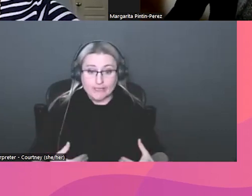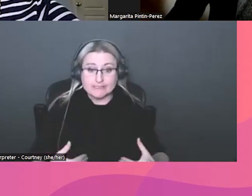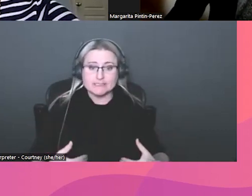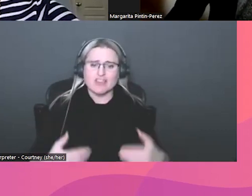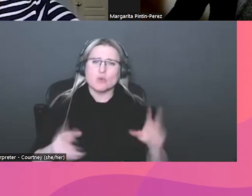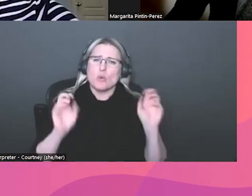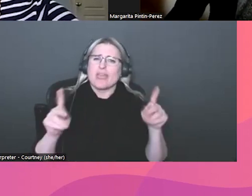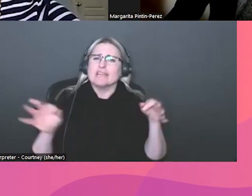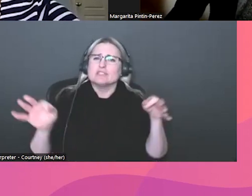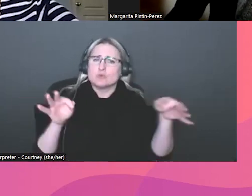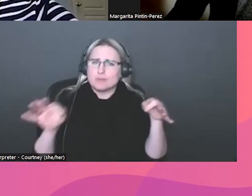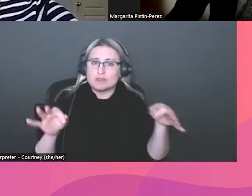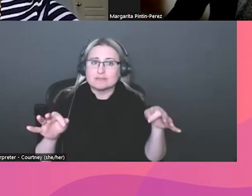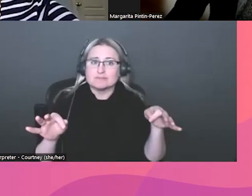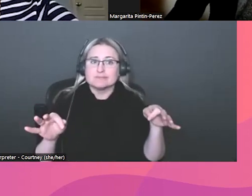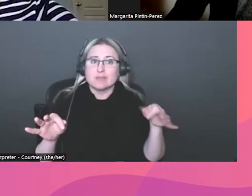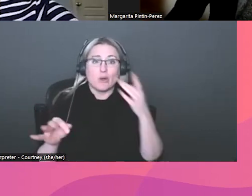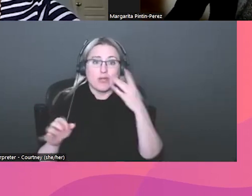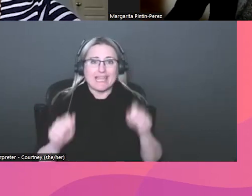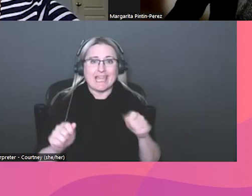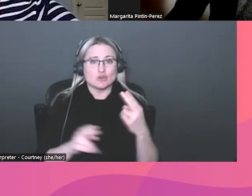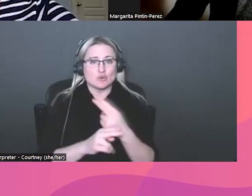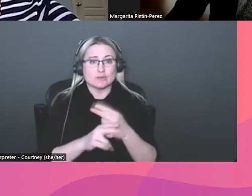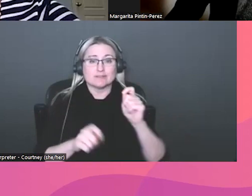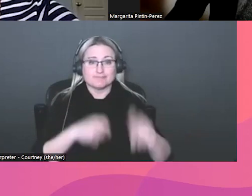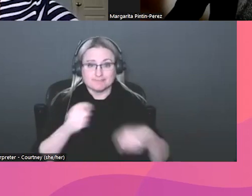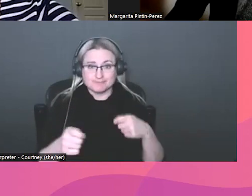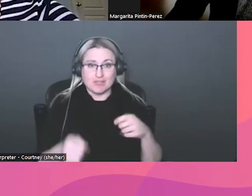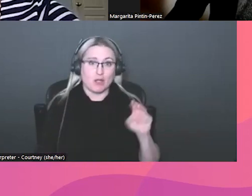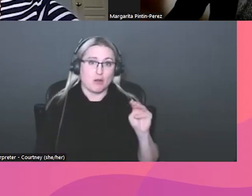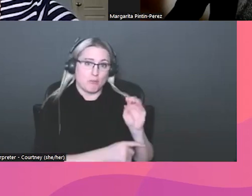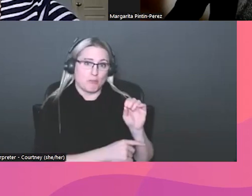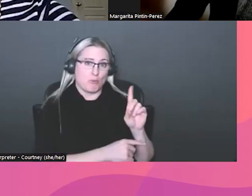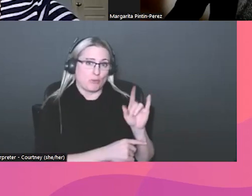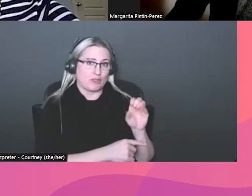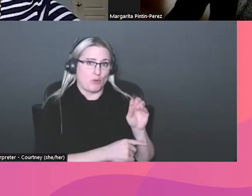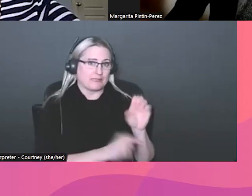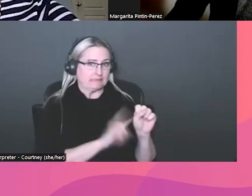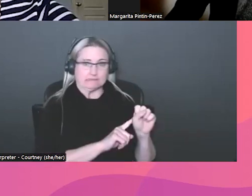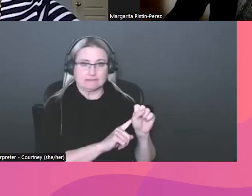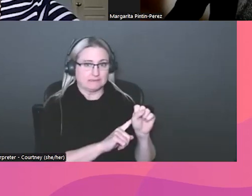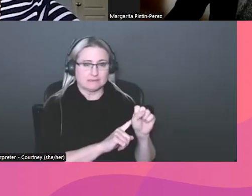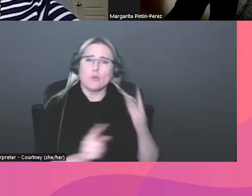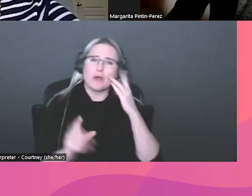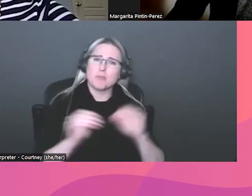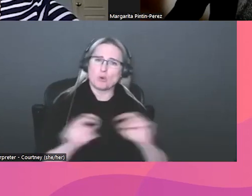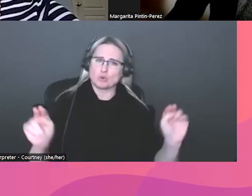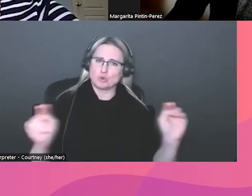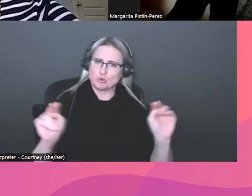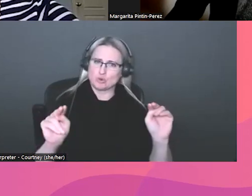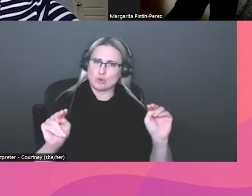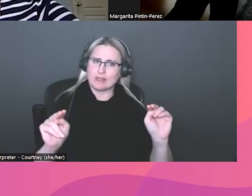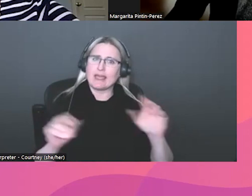of obese, morbidly obese, my favorite one, as more neutral and less